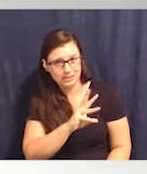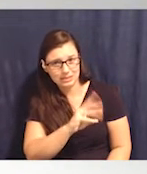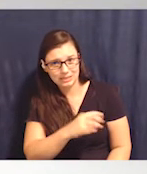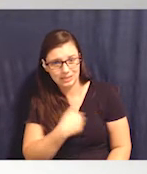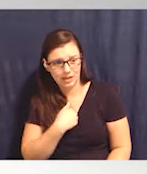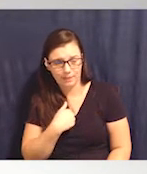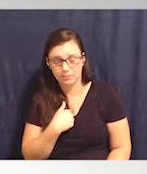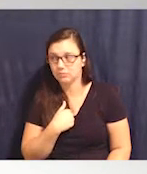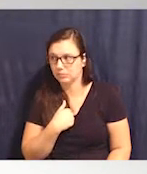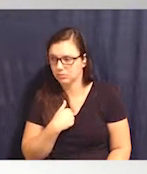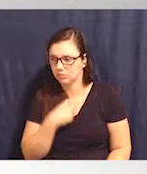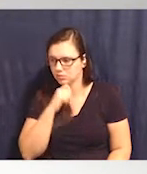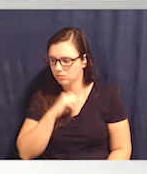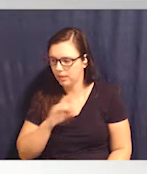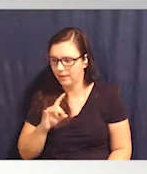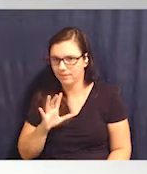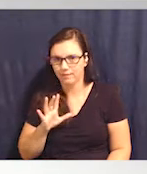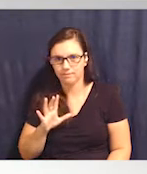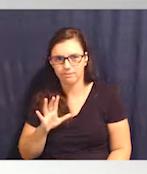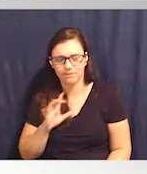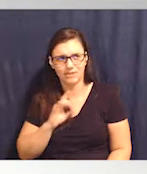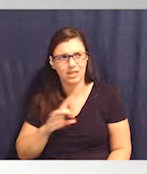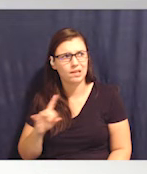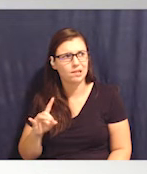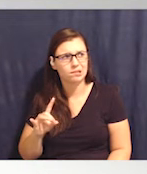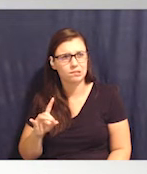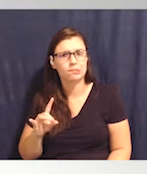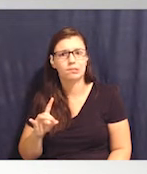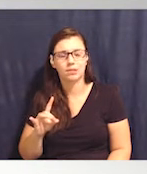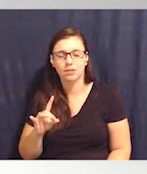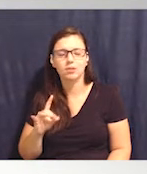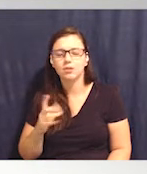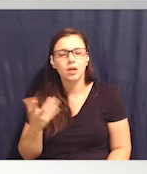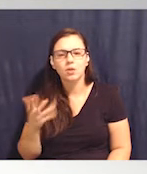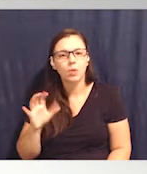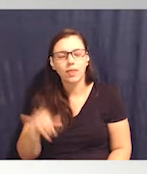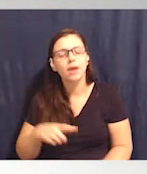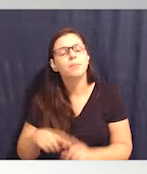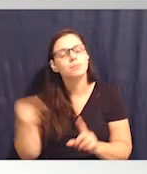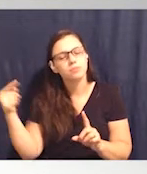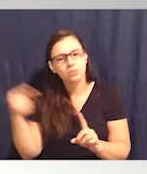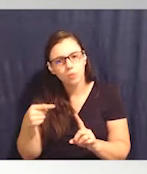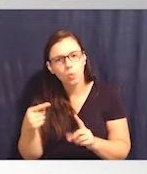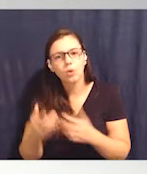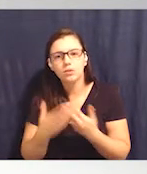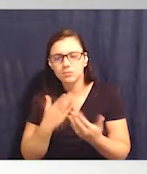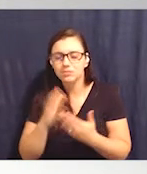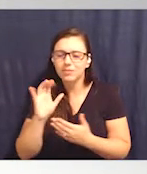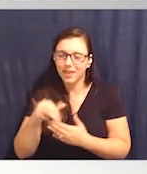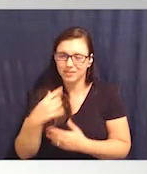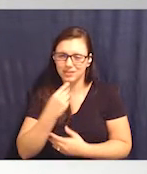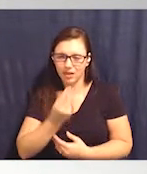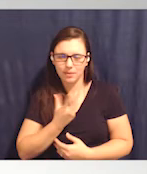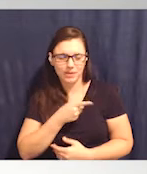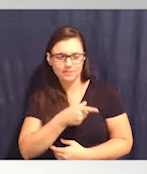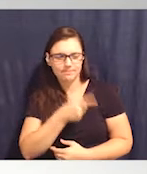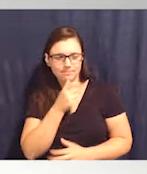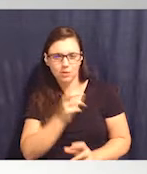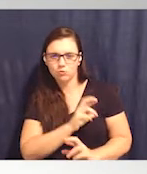85, 88. But my point is, that's telling me he's not ready to live by himself if I'm not